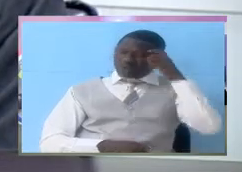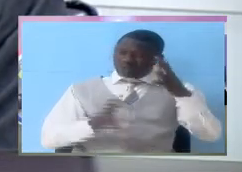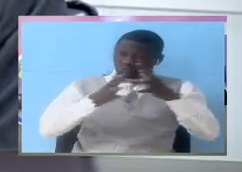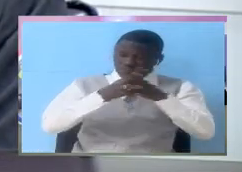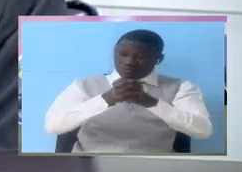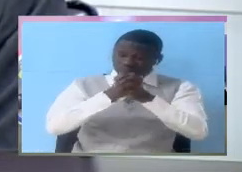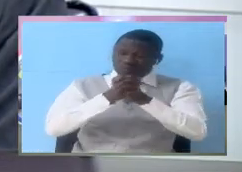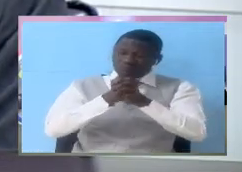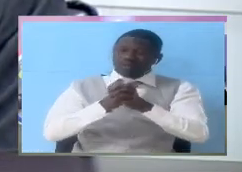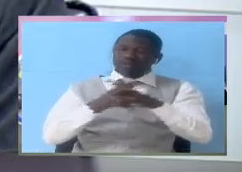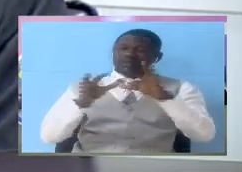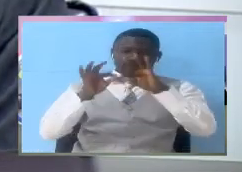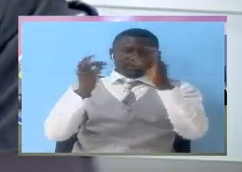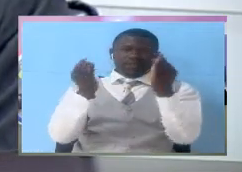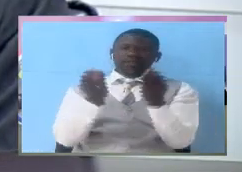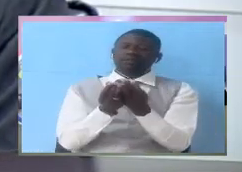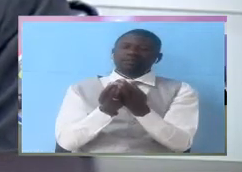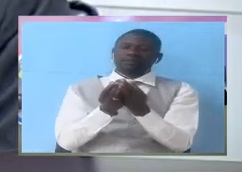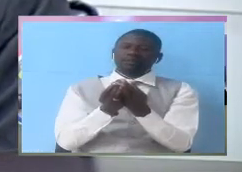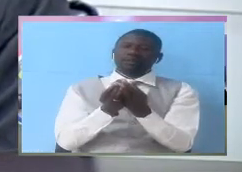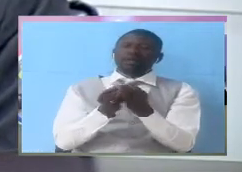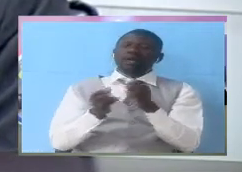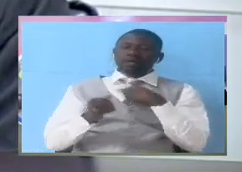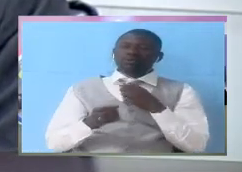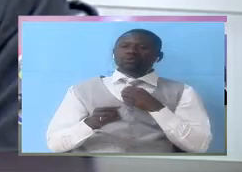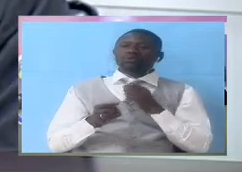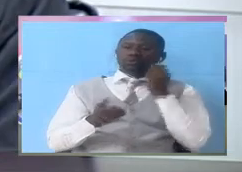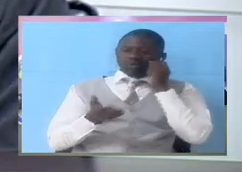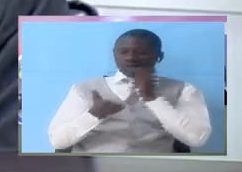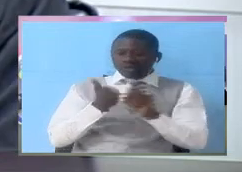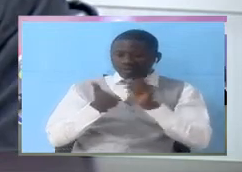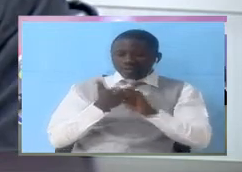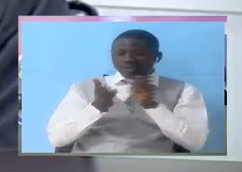kurel and we are supposed to submit daily reports to